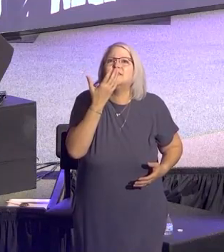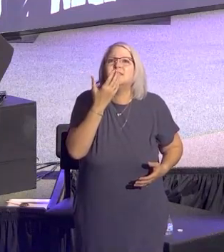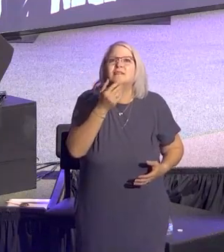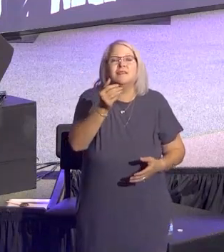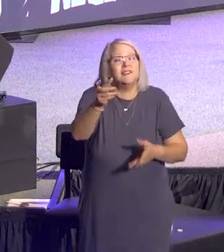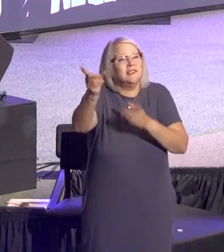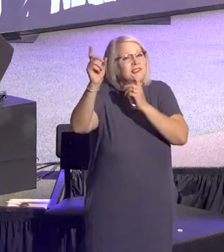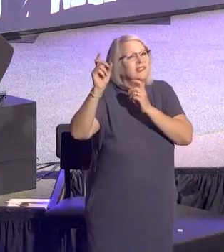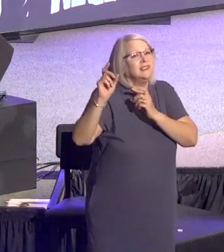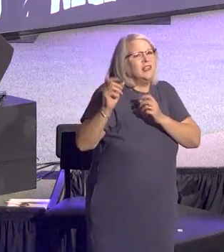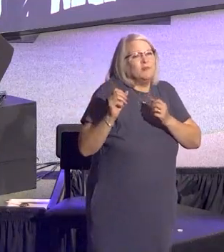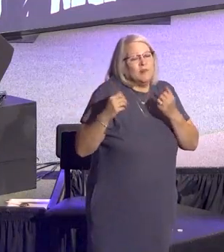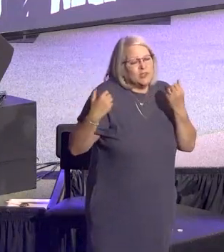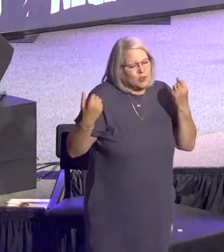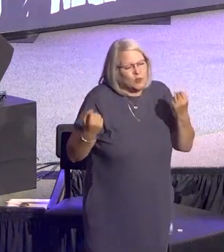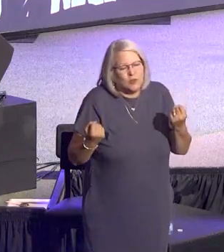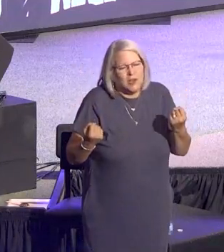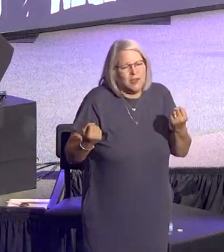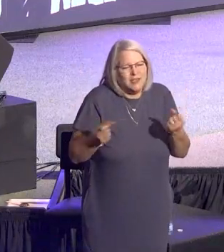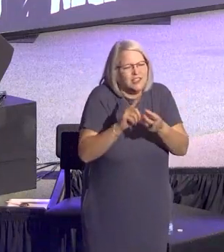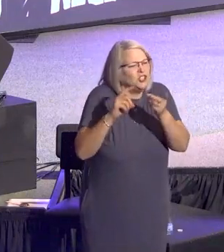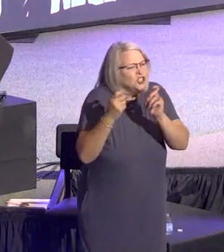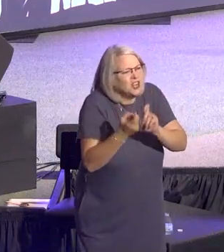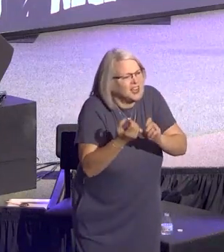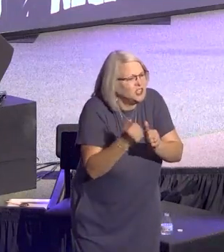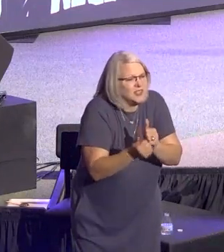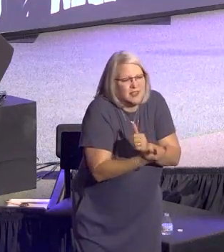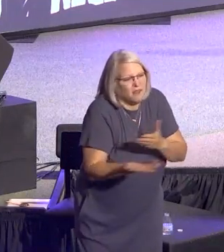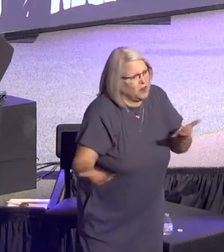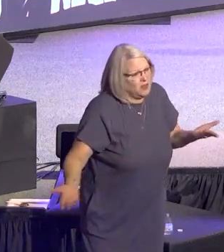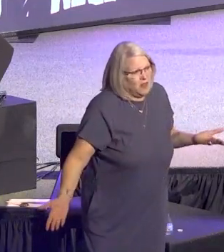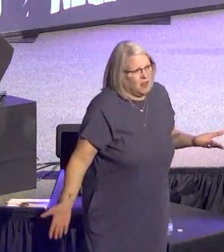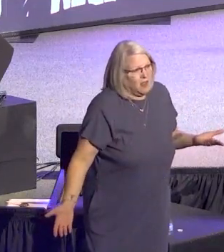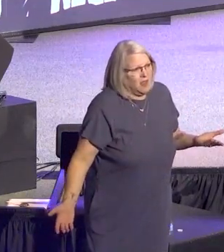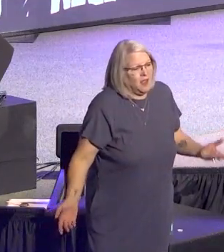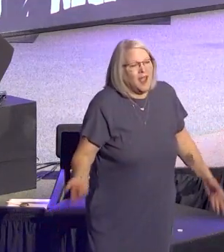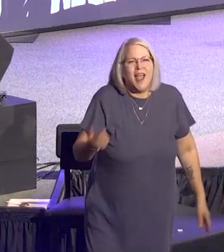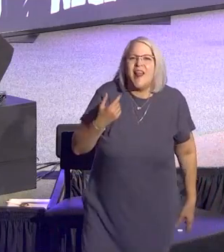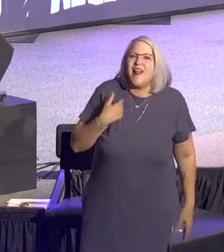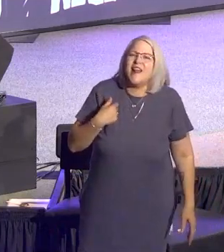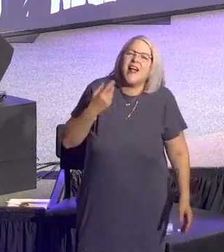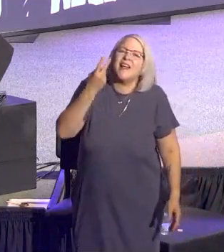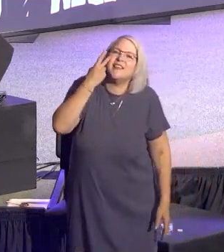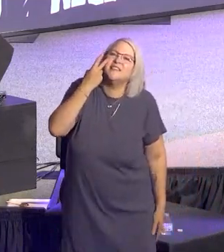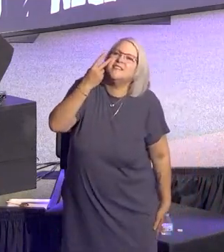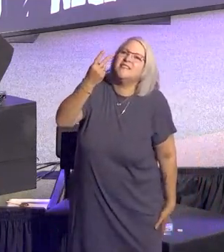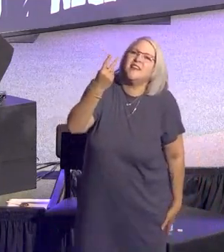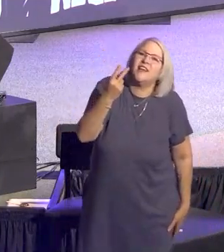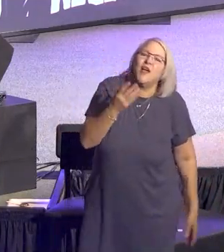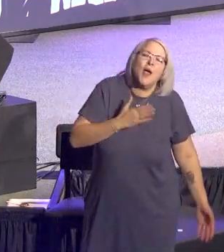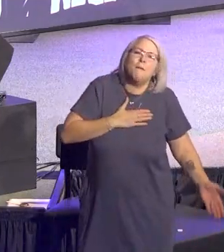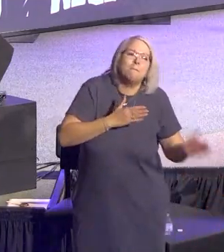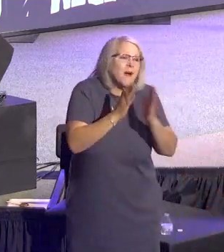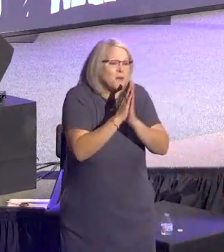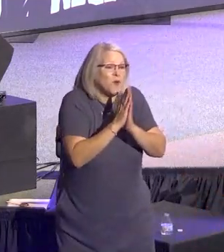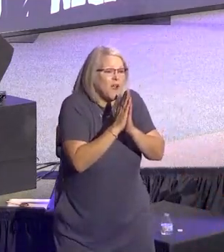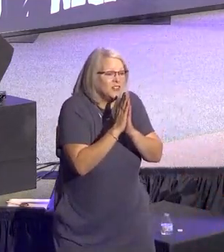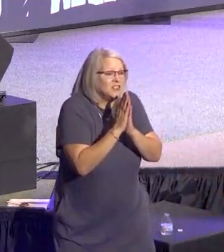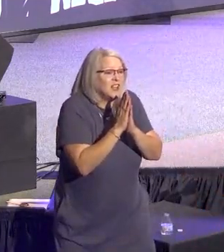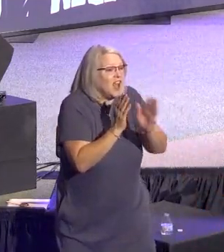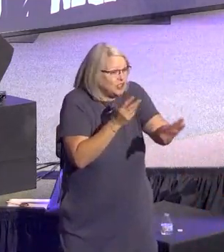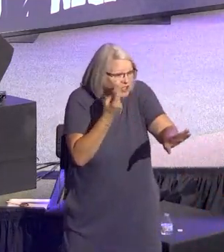strength. It totally changes everything, grace. And I begin to see, and my prayer is that you begin to see